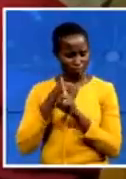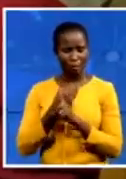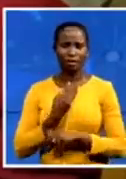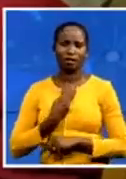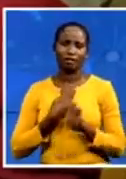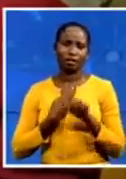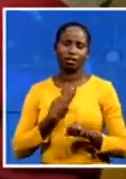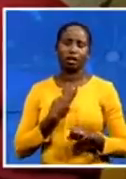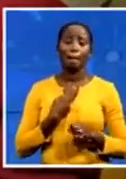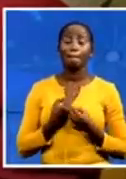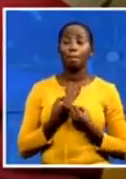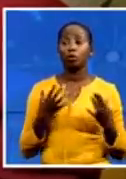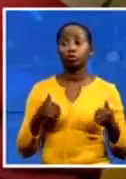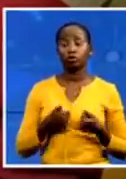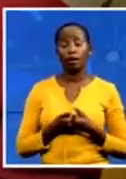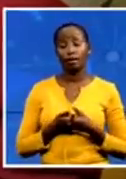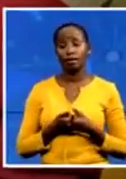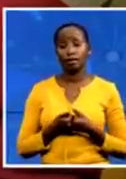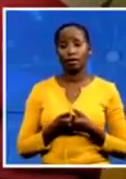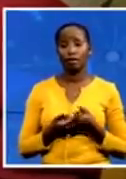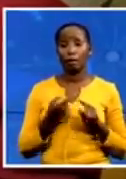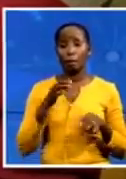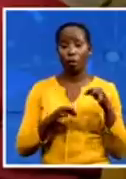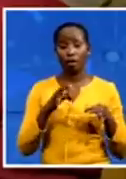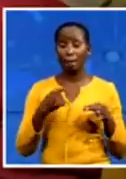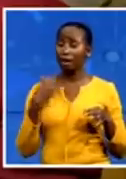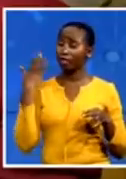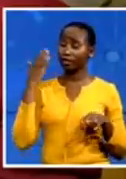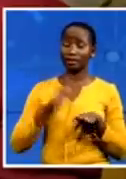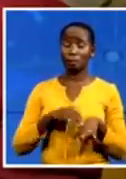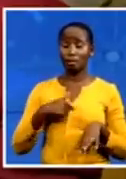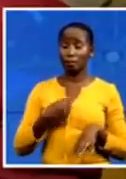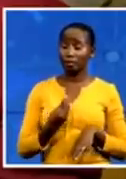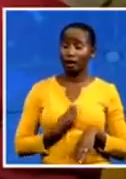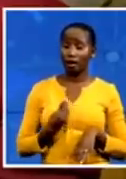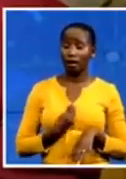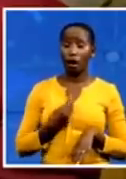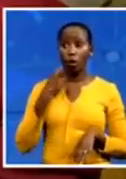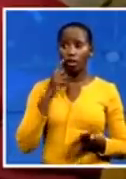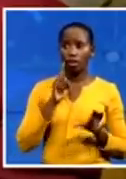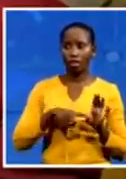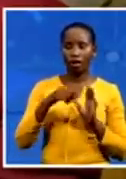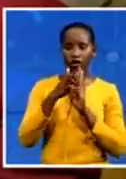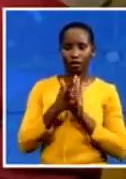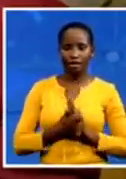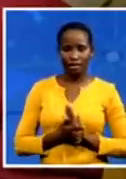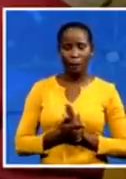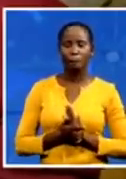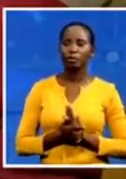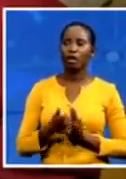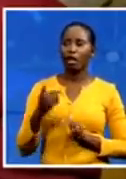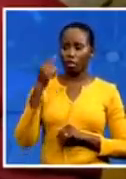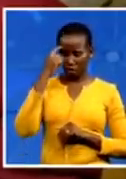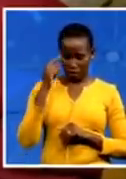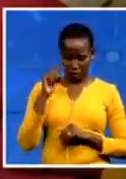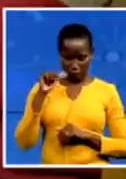there were around politics. I was very young when I got into politics in the legislature. I think I was the first female to get pregnant there for a long time, which